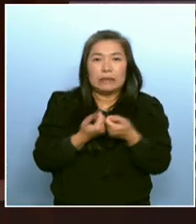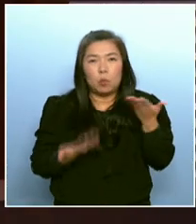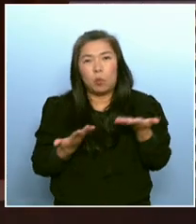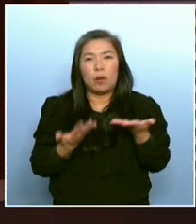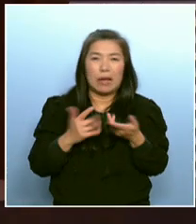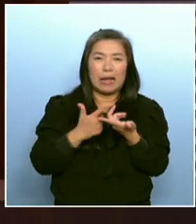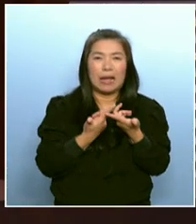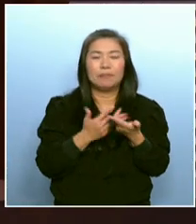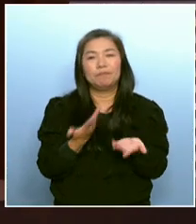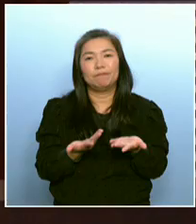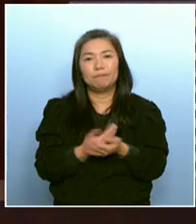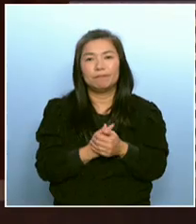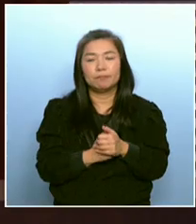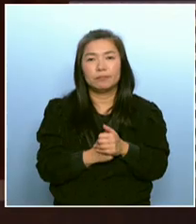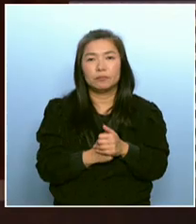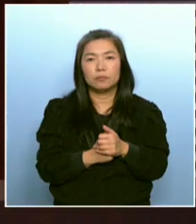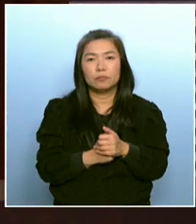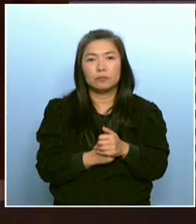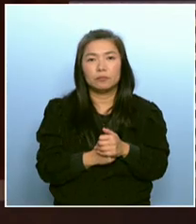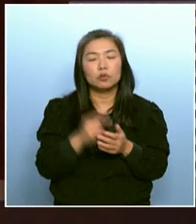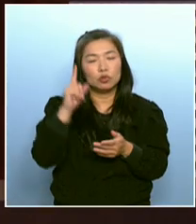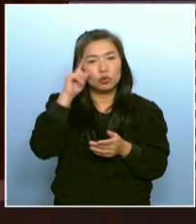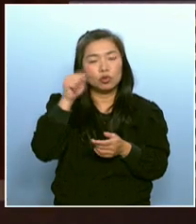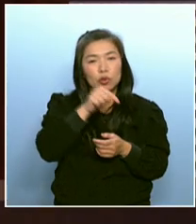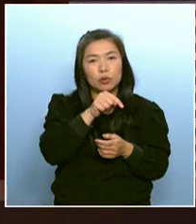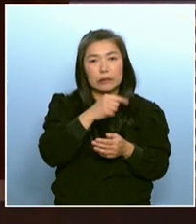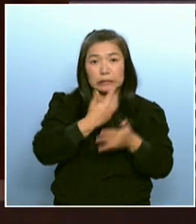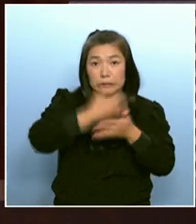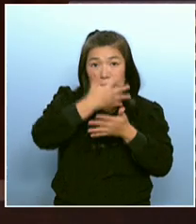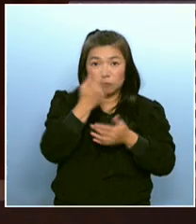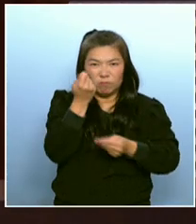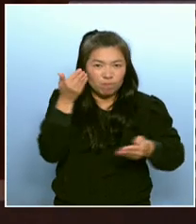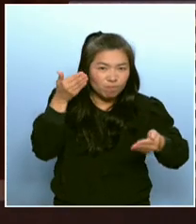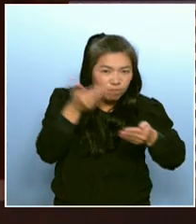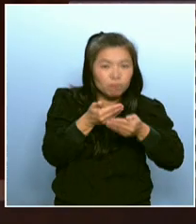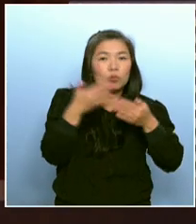contractor, there might be conflicts.